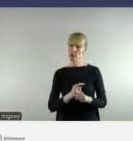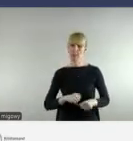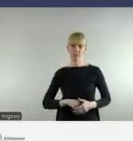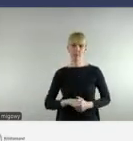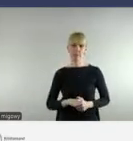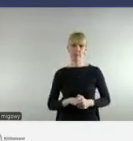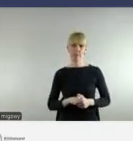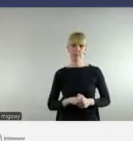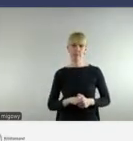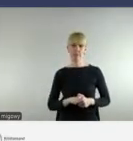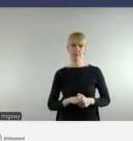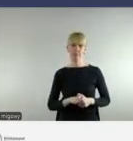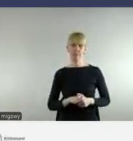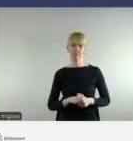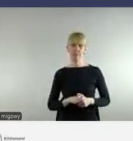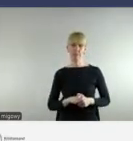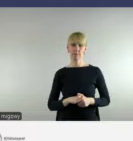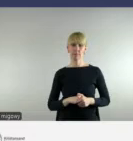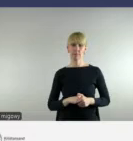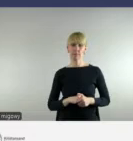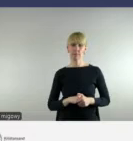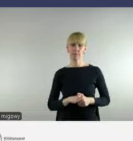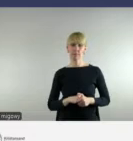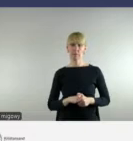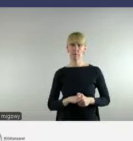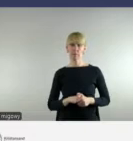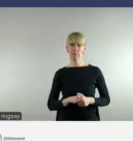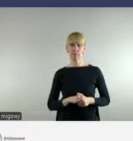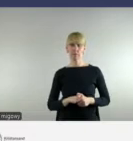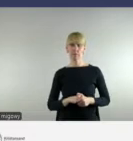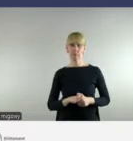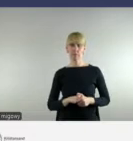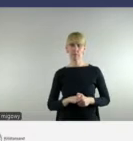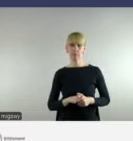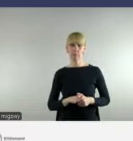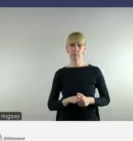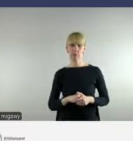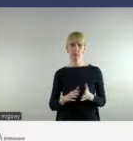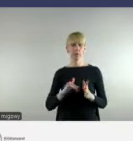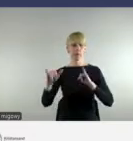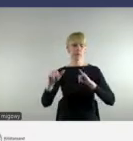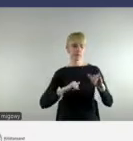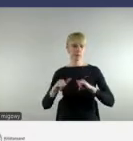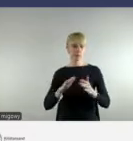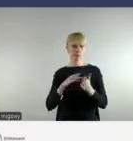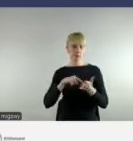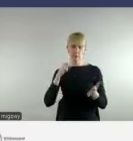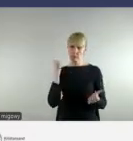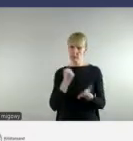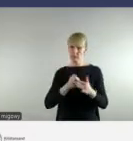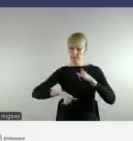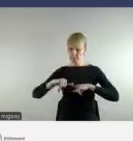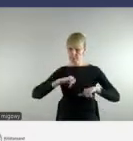The Municipal Crisis Management Act works like you see on the figure. It